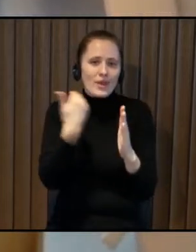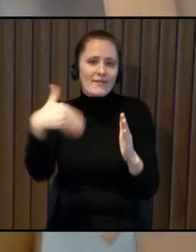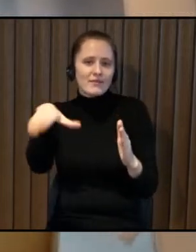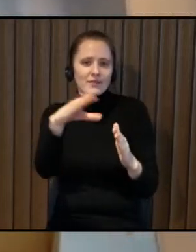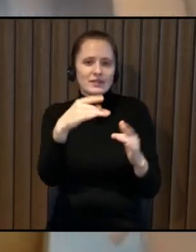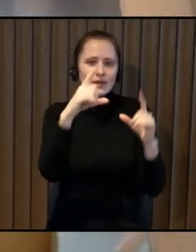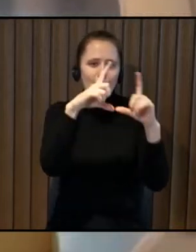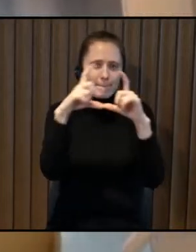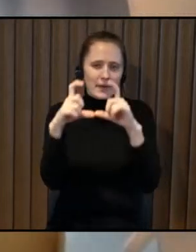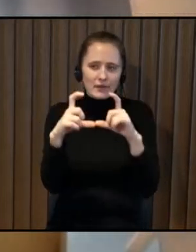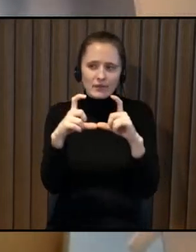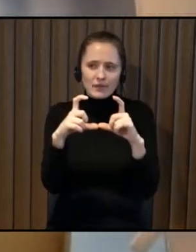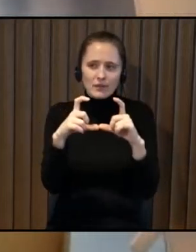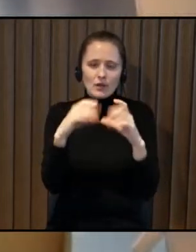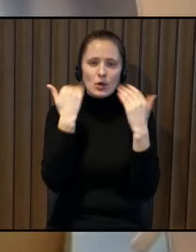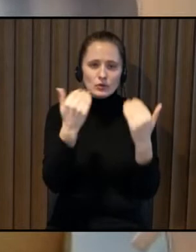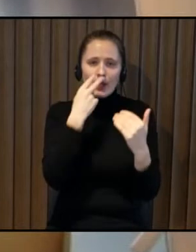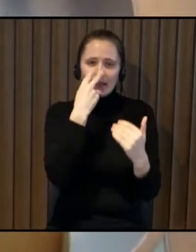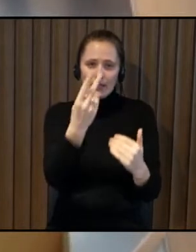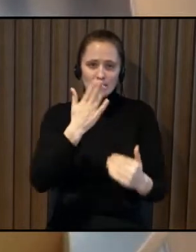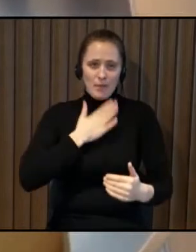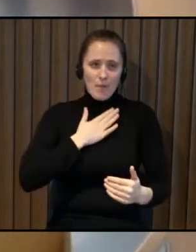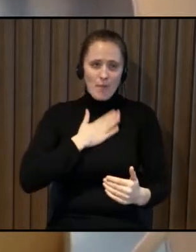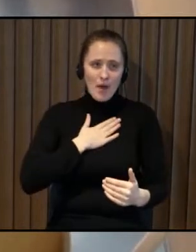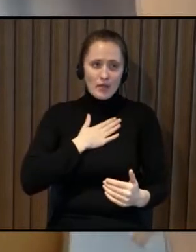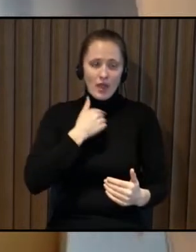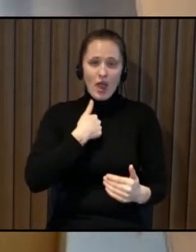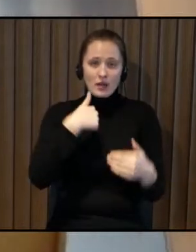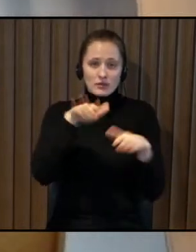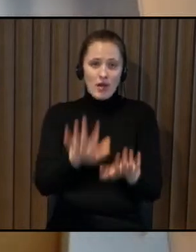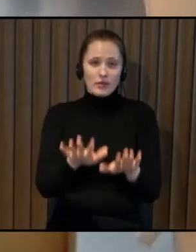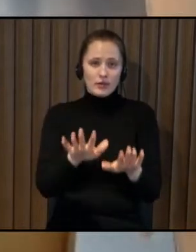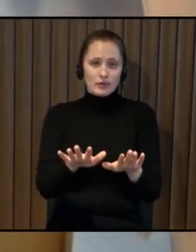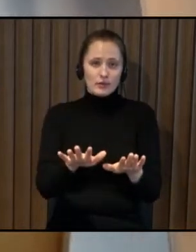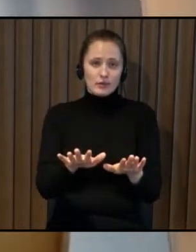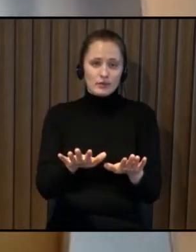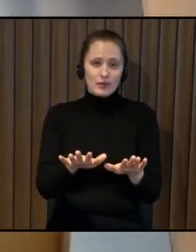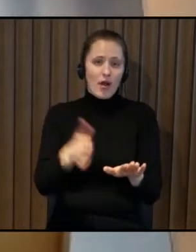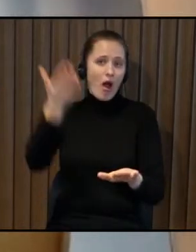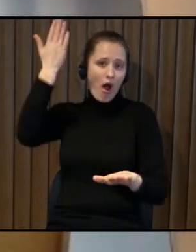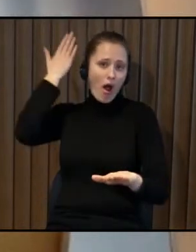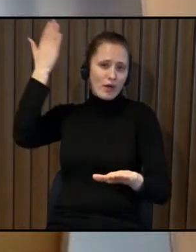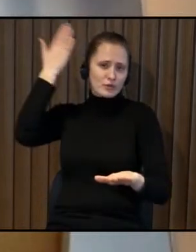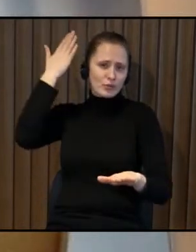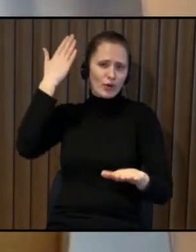around. If we take away all the pictures, I am, for example,